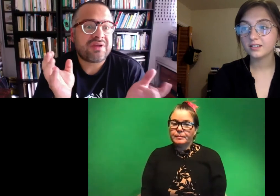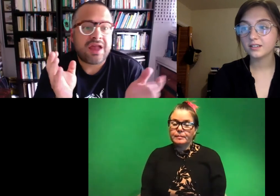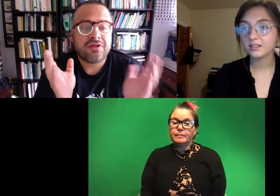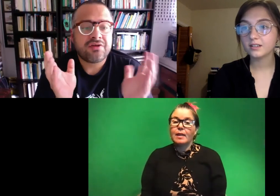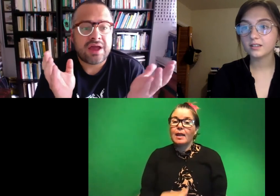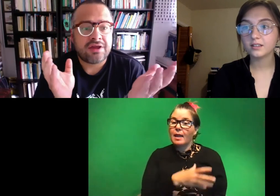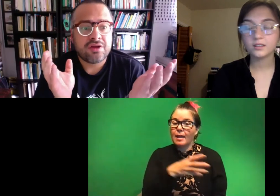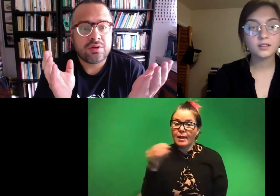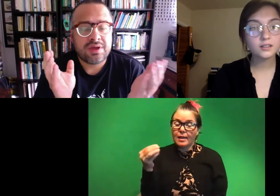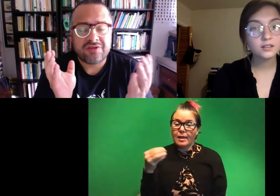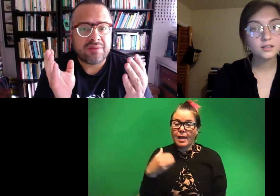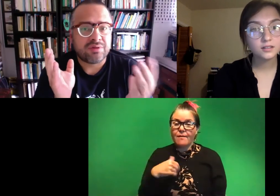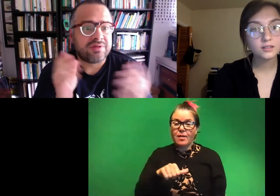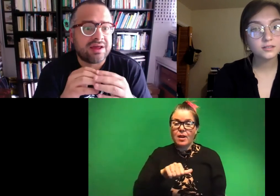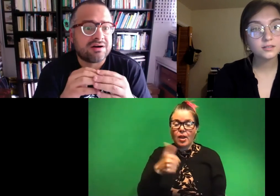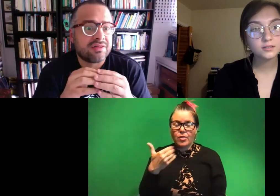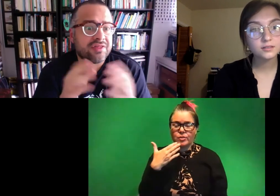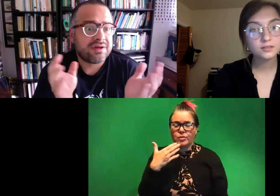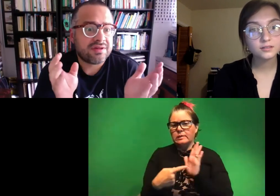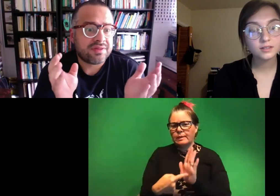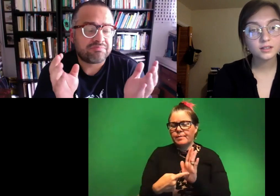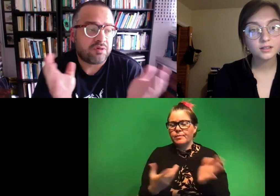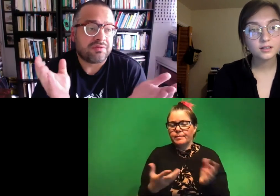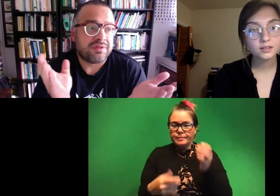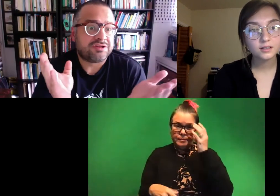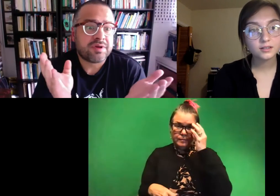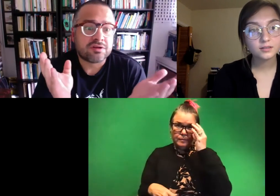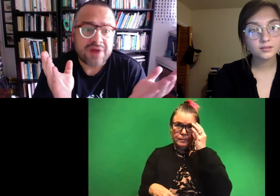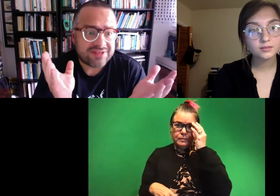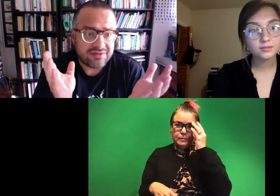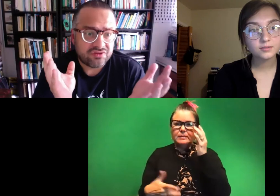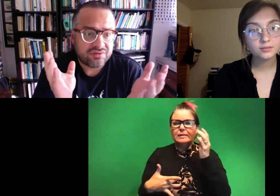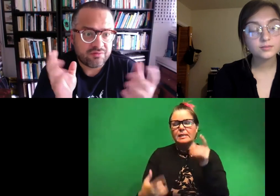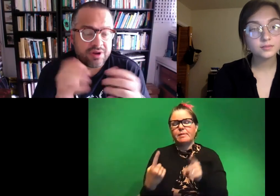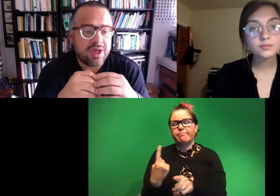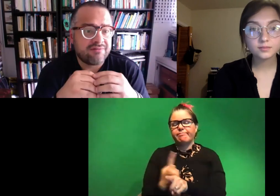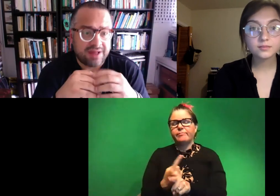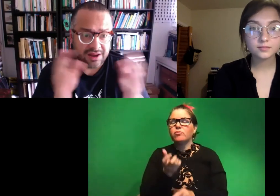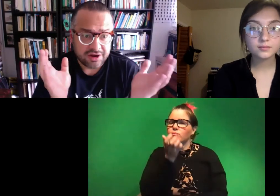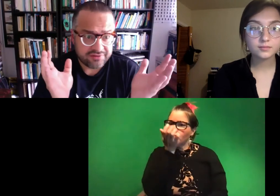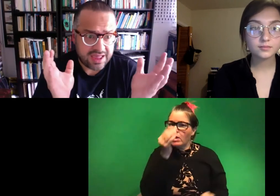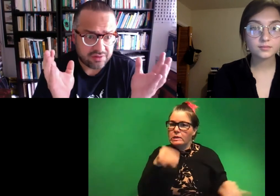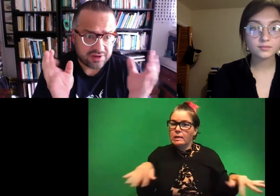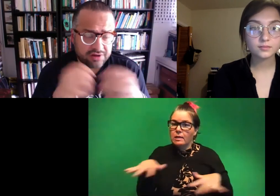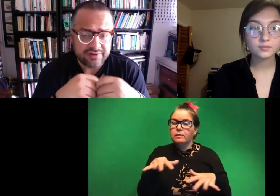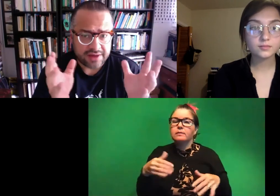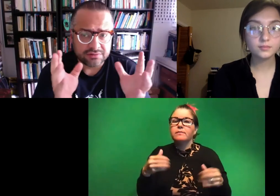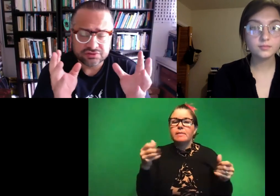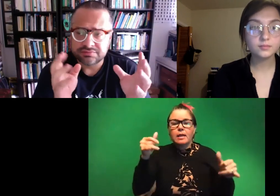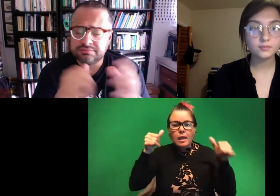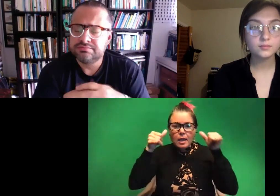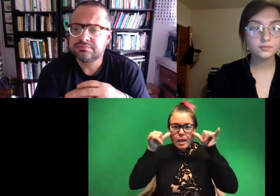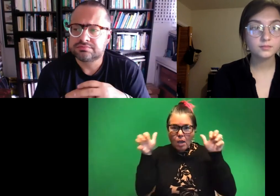is another good example that are the typical grasslands. When you have a lot of cows, a lot of